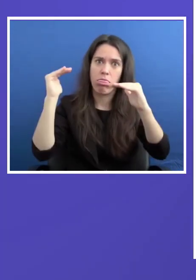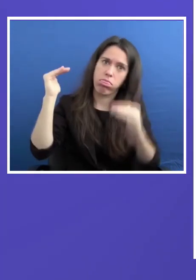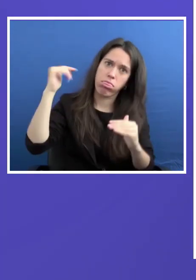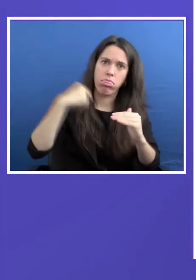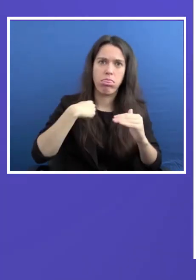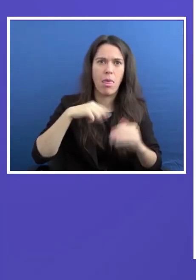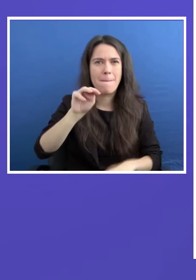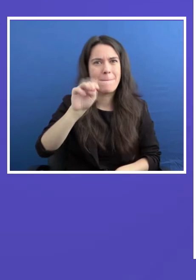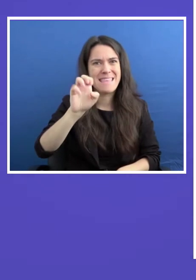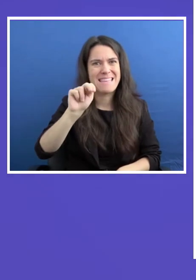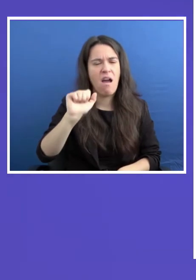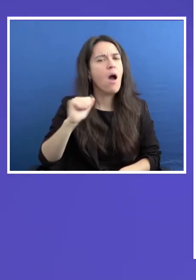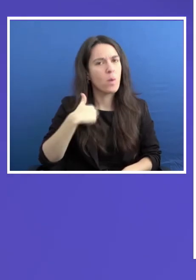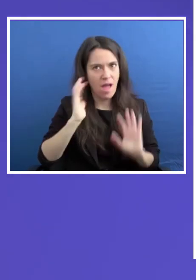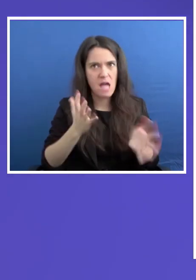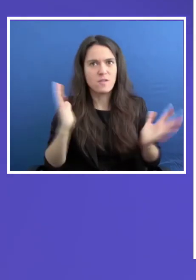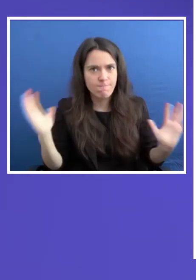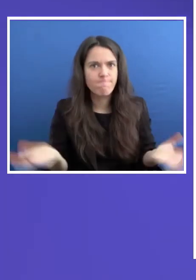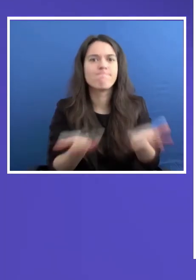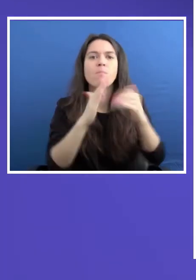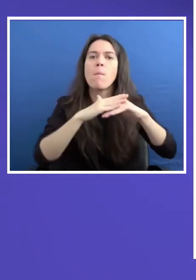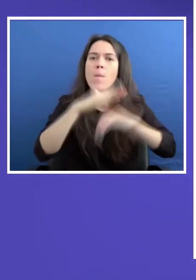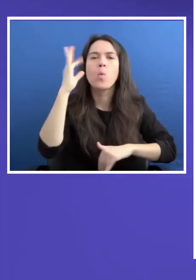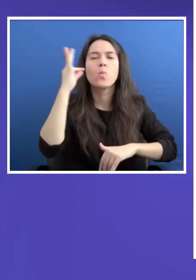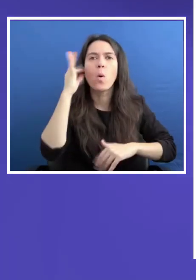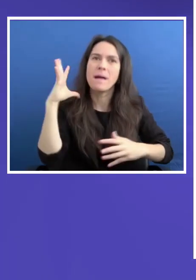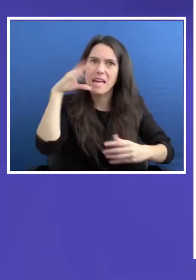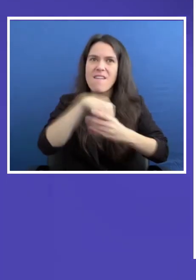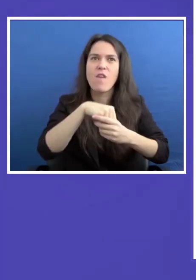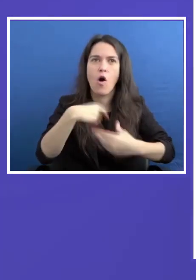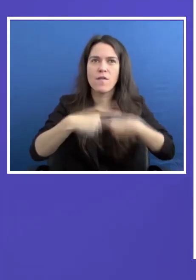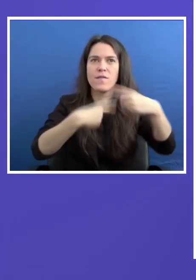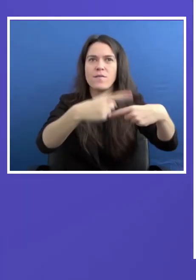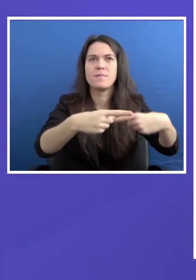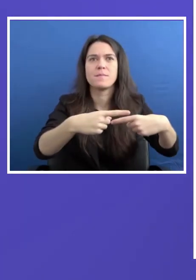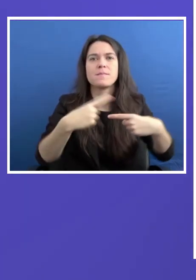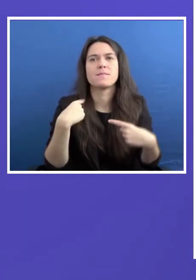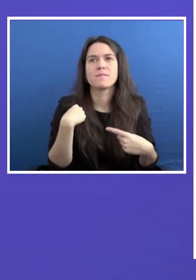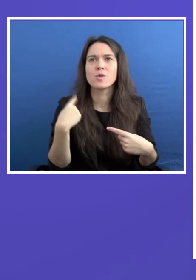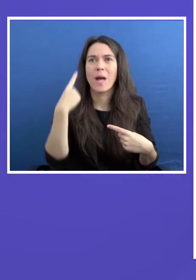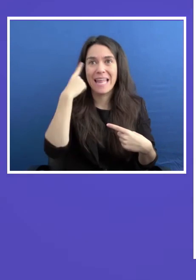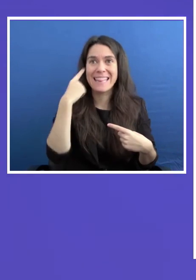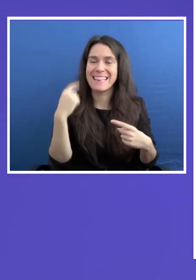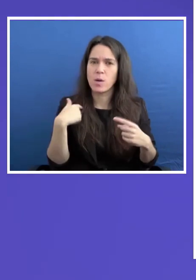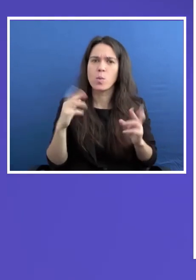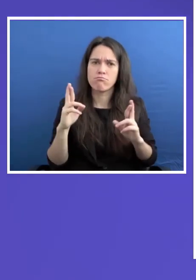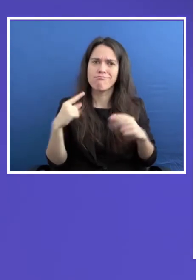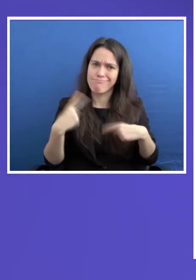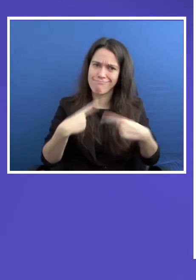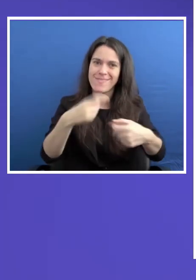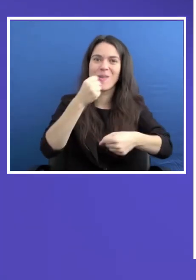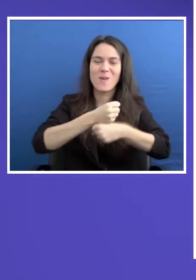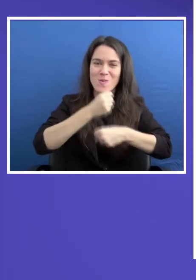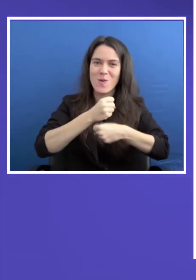to become more involved. And this is why we will continue our work when it comes to